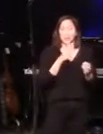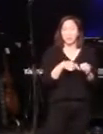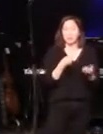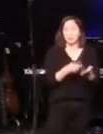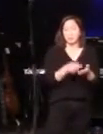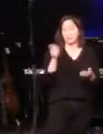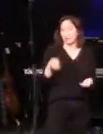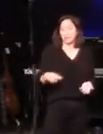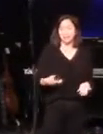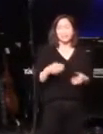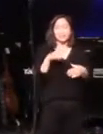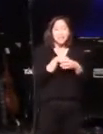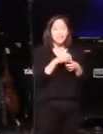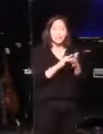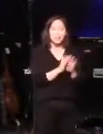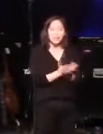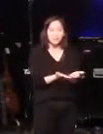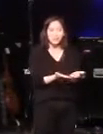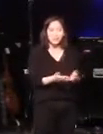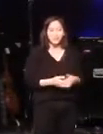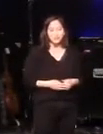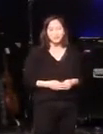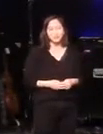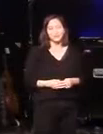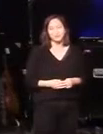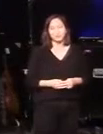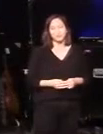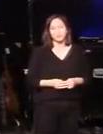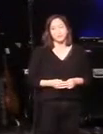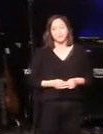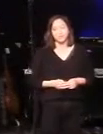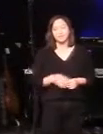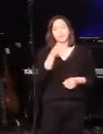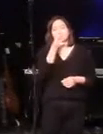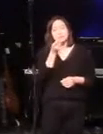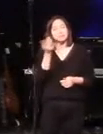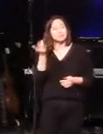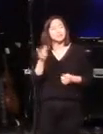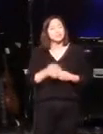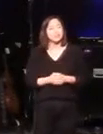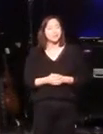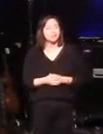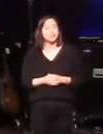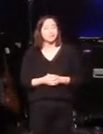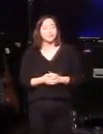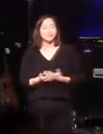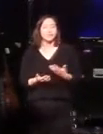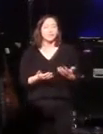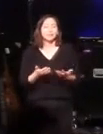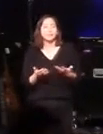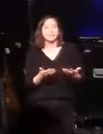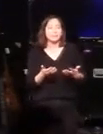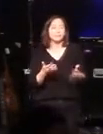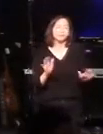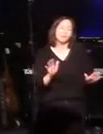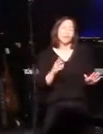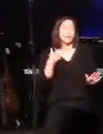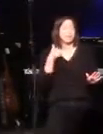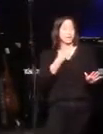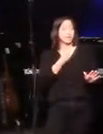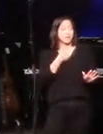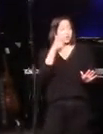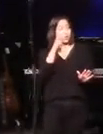up this book. And what's interesting is it's probably not what you think. I've heard pastors say they hate talking about